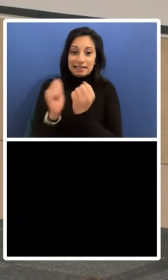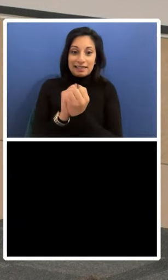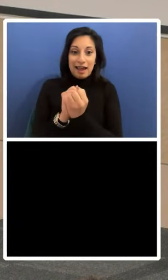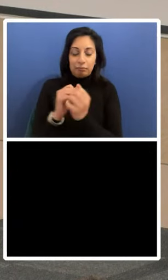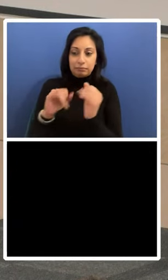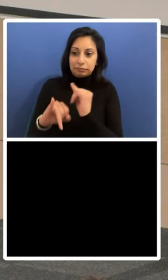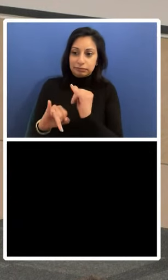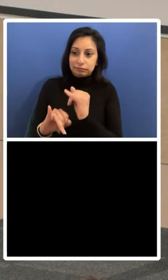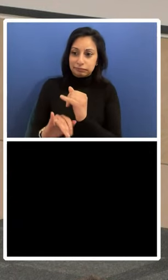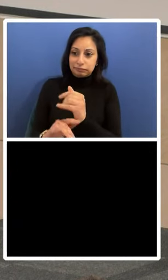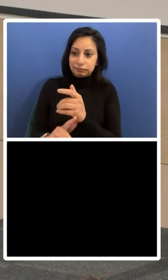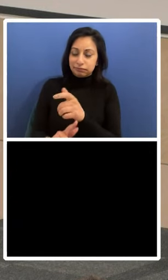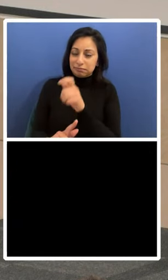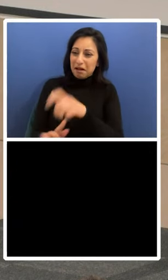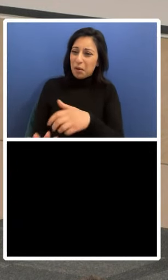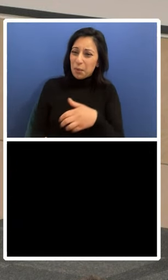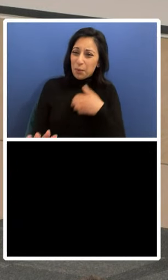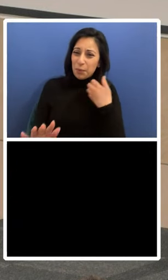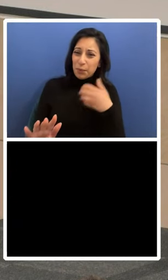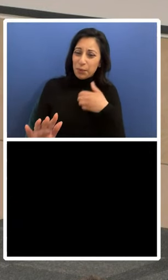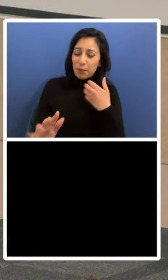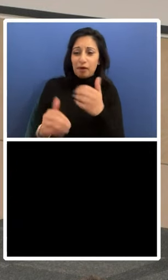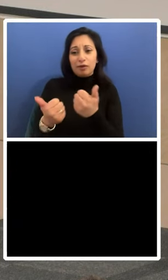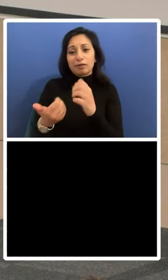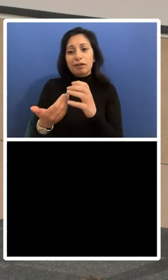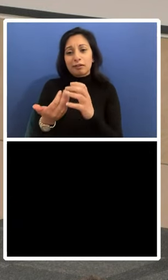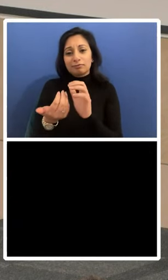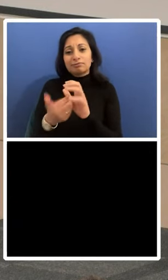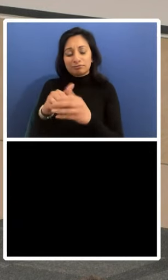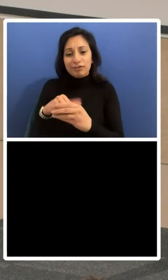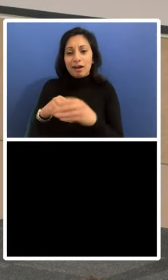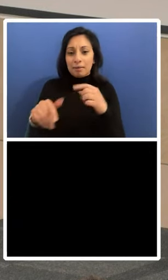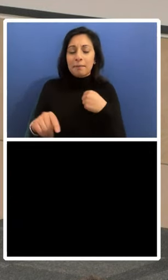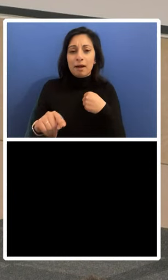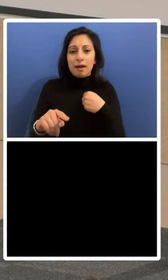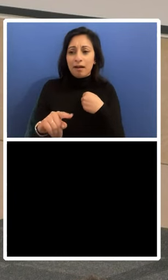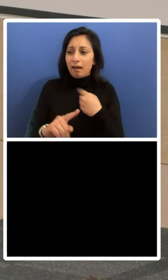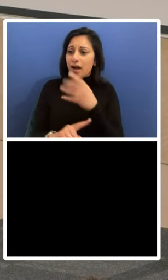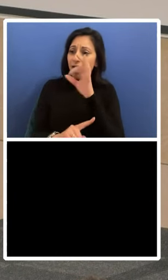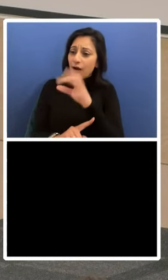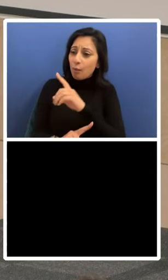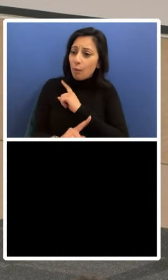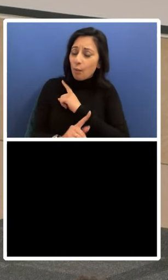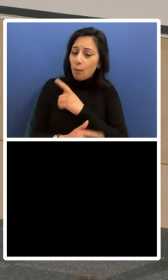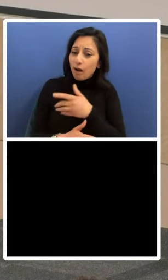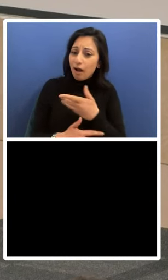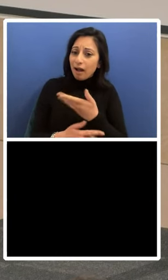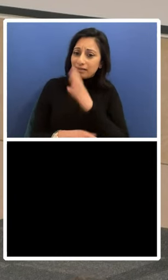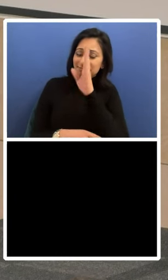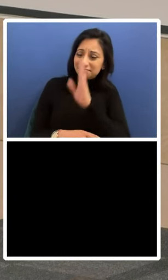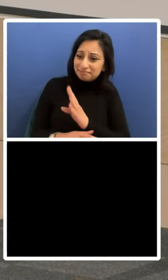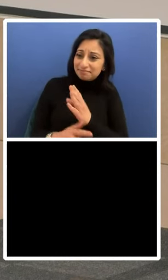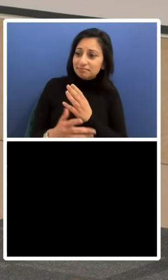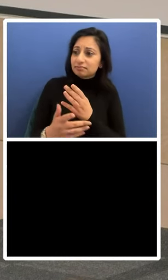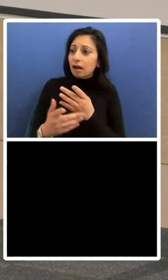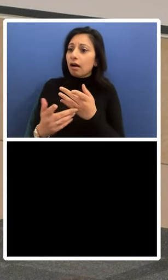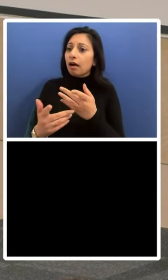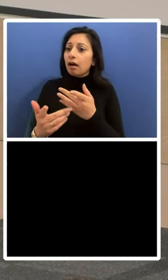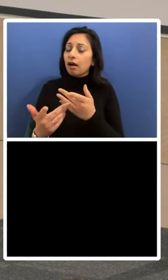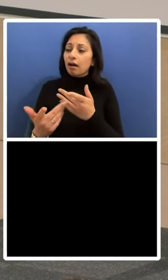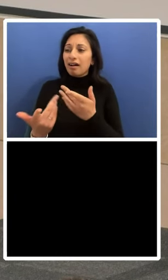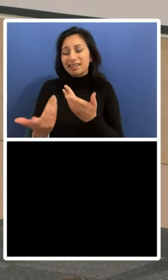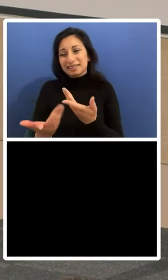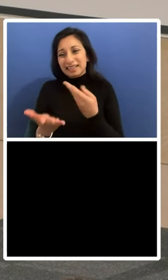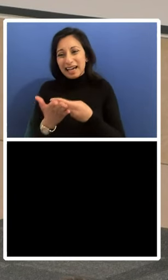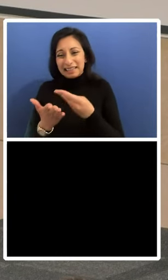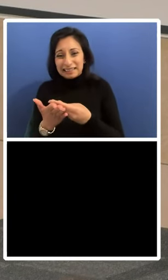and he was a good friend of mine. And I said, why are you upset? And he goes, I did badly. I was like, yeah, what do you expect? You're trying to understand things. Right? Economics is not